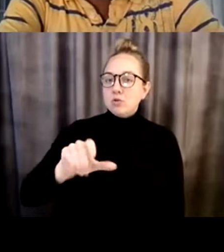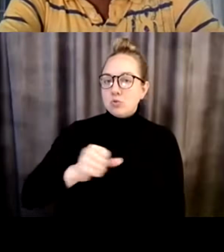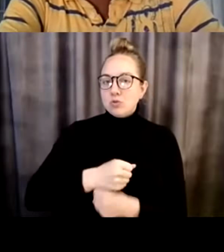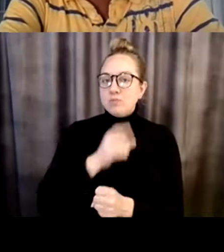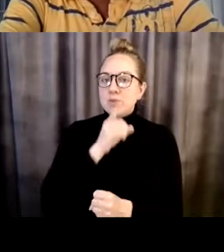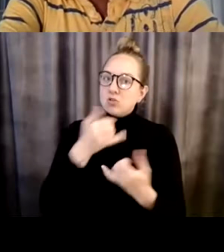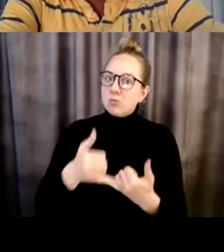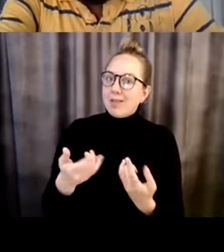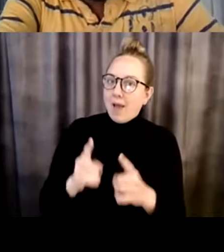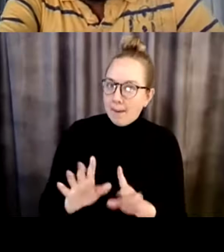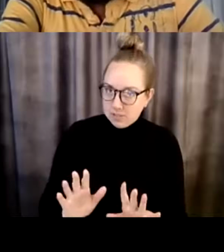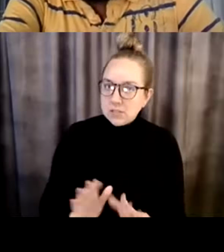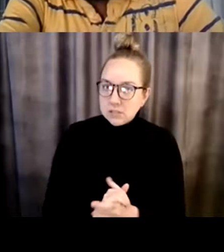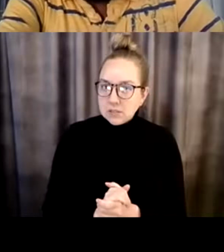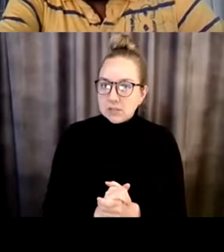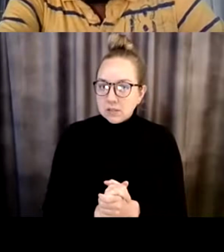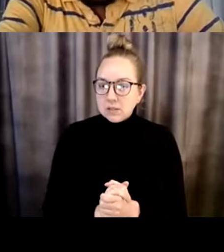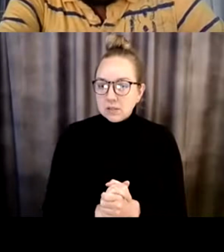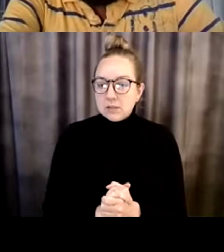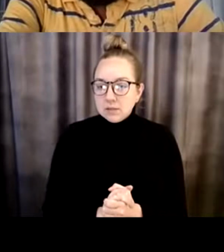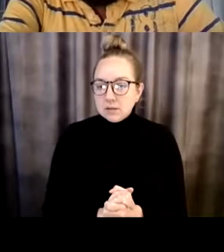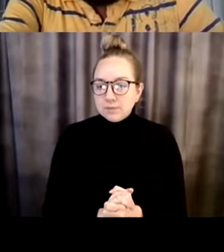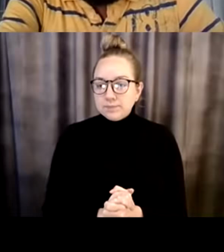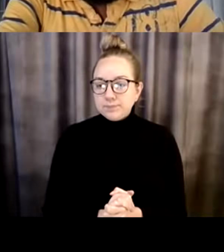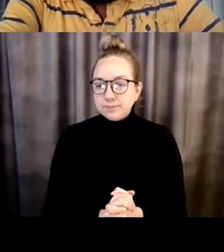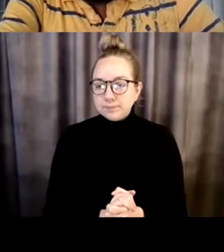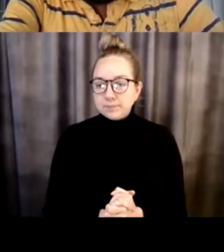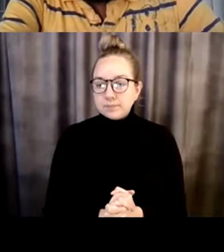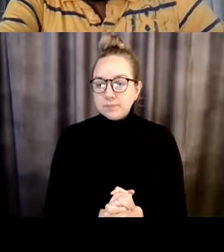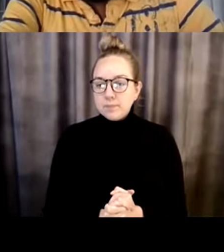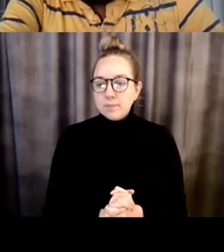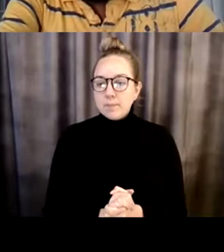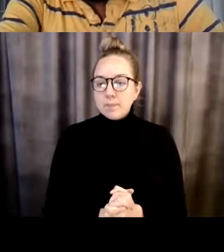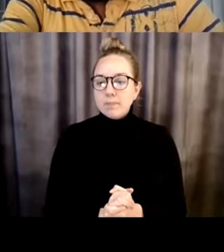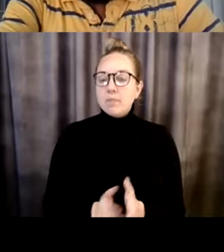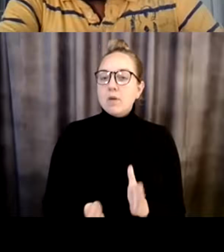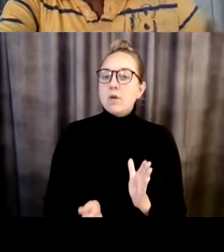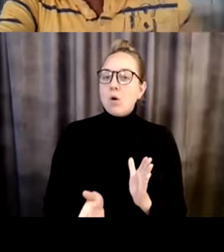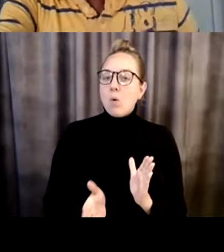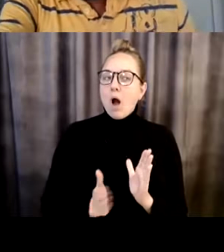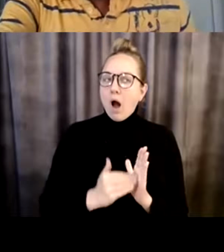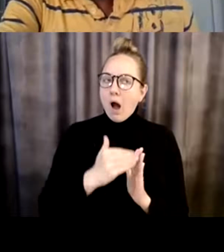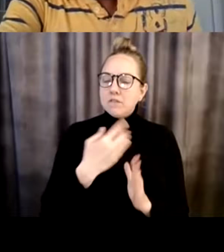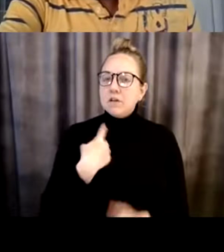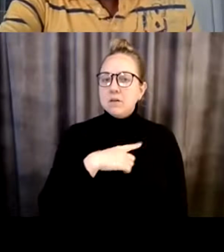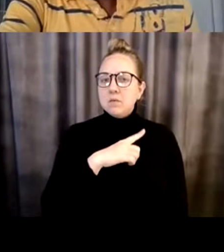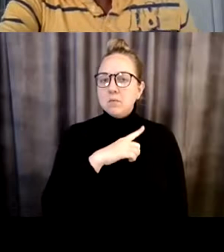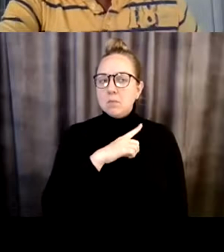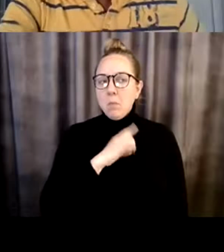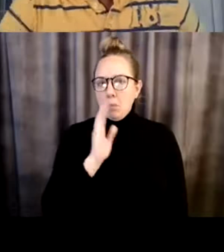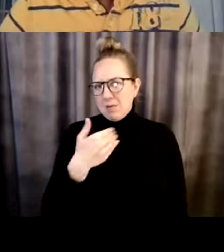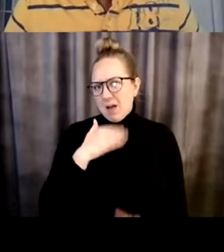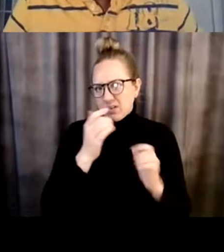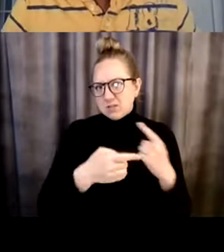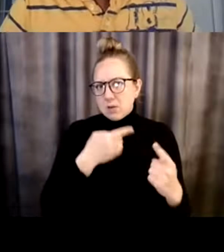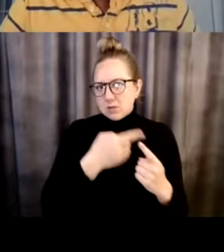lot of times, even when we're having these conversations about play, a lot of times what kind of falls off, I think we can all agree that play is important, but